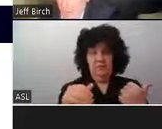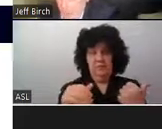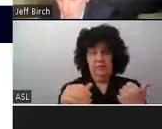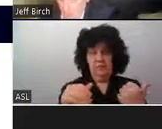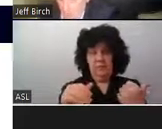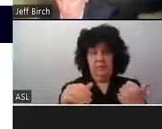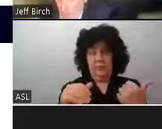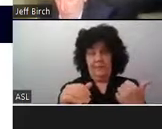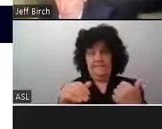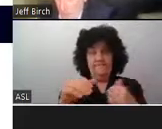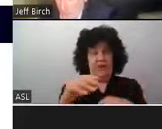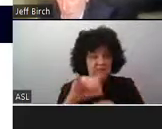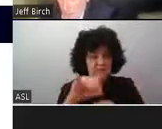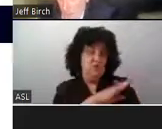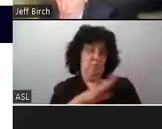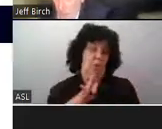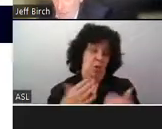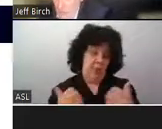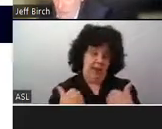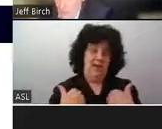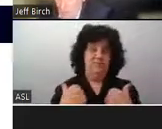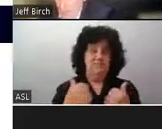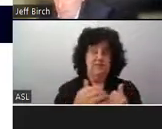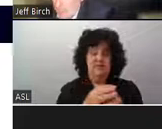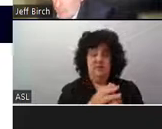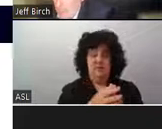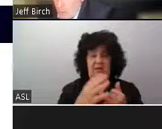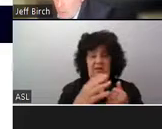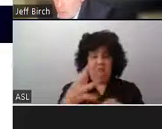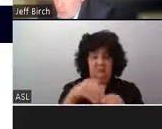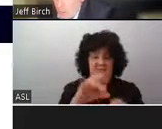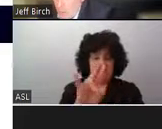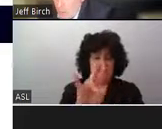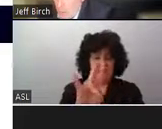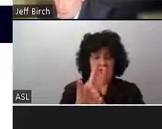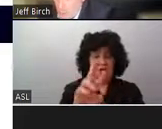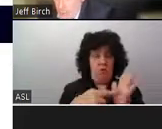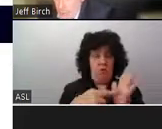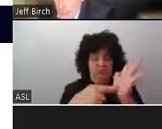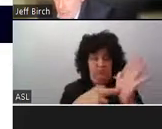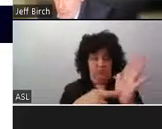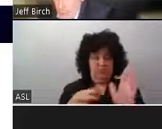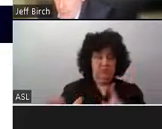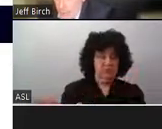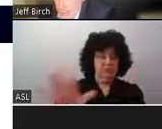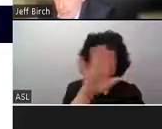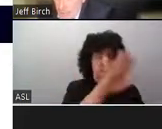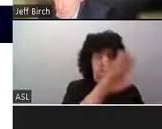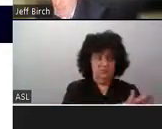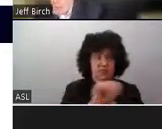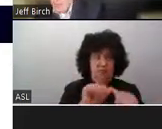an advisory board, and that is made up of 7 reps from across the agencies, the larger agencies,